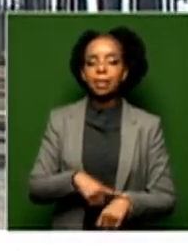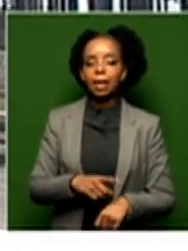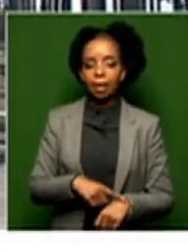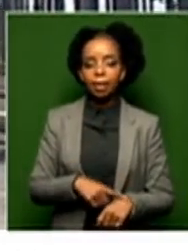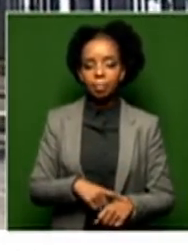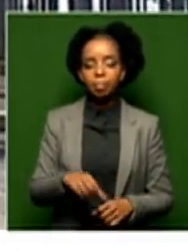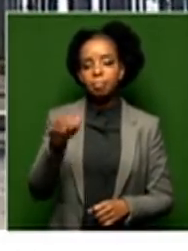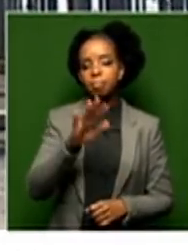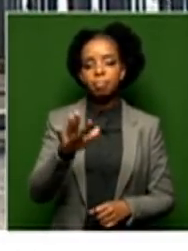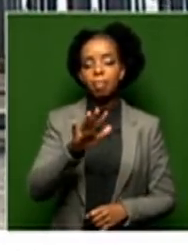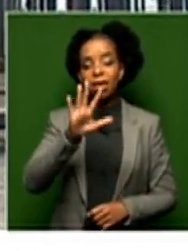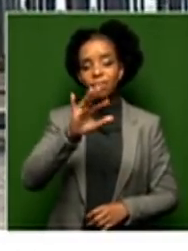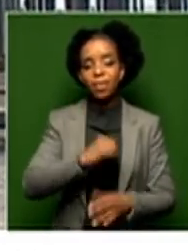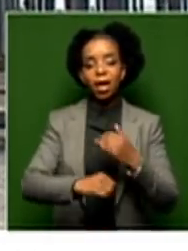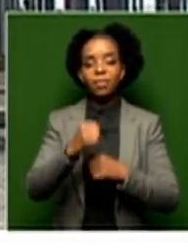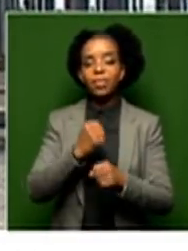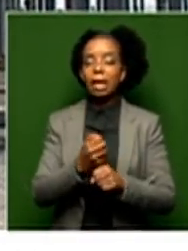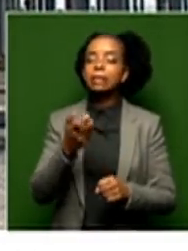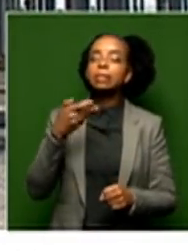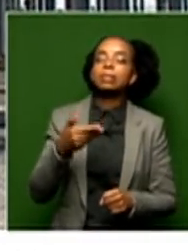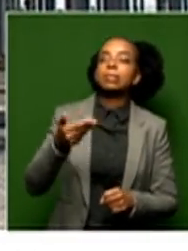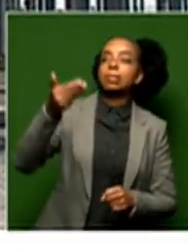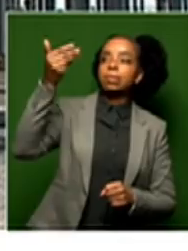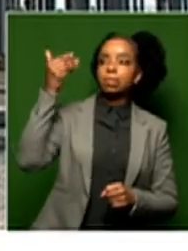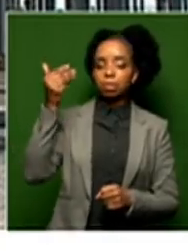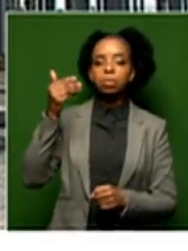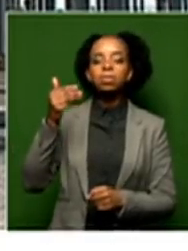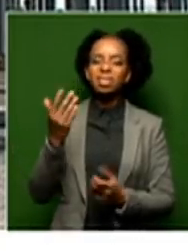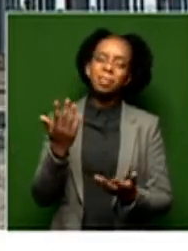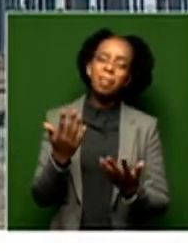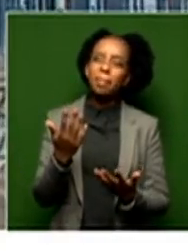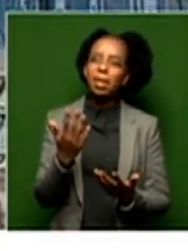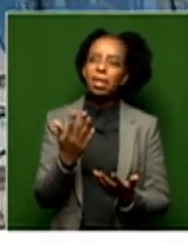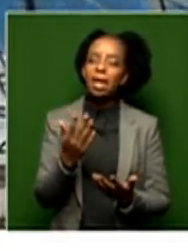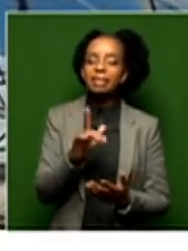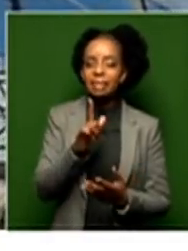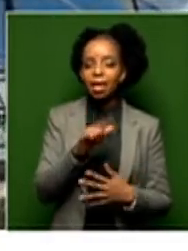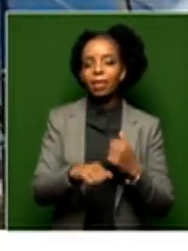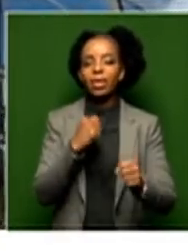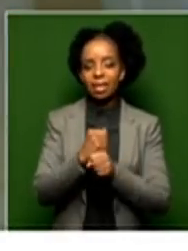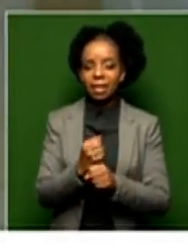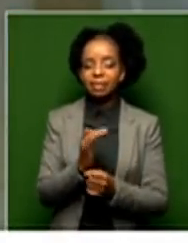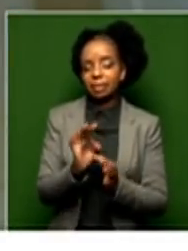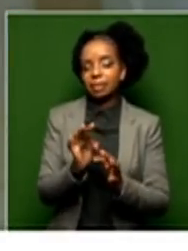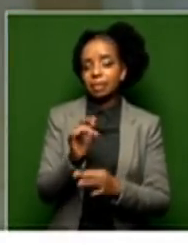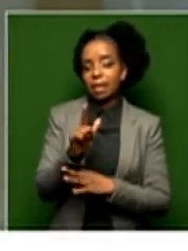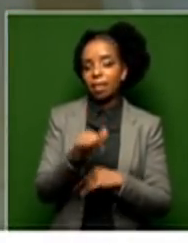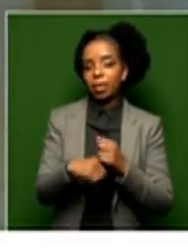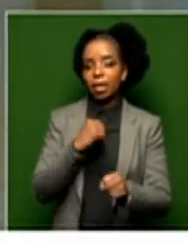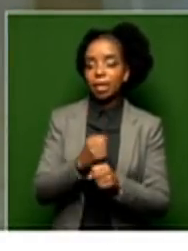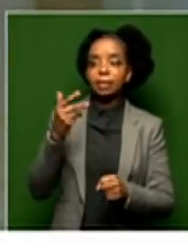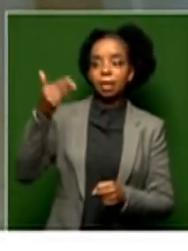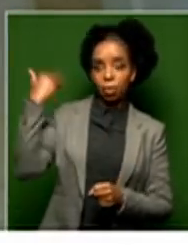more than 5 years ago. In fact, probably around about 7 years ago when the bidding process occurred. If we went out for